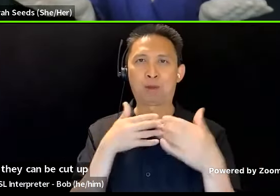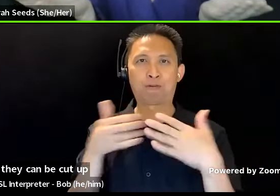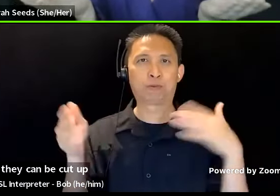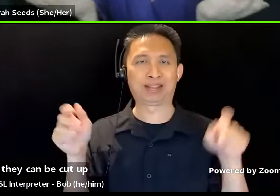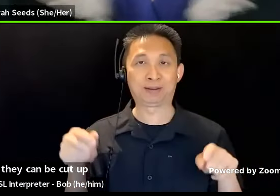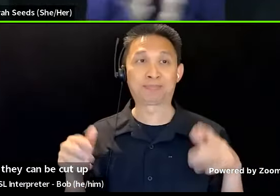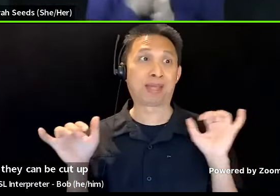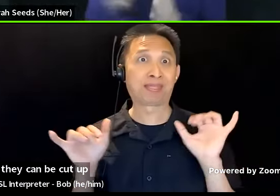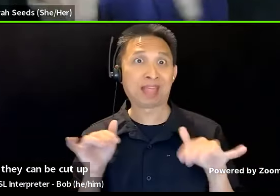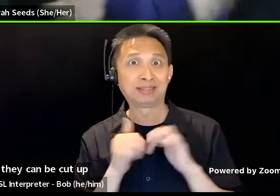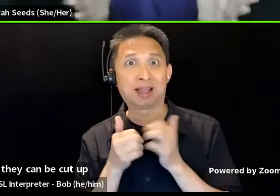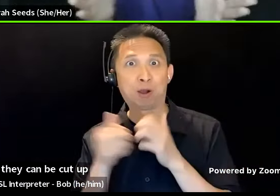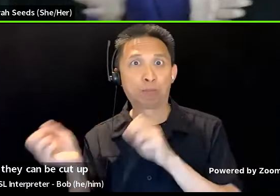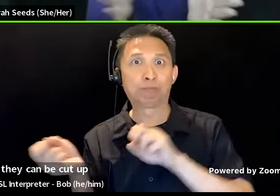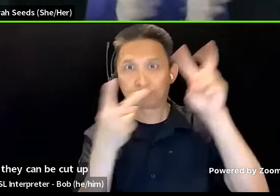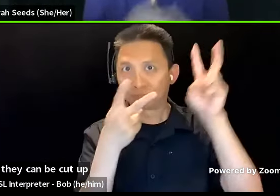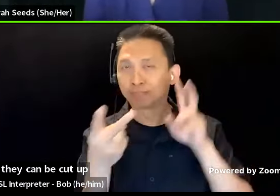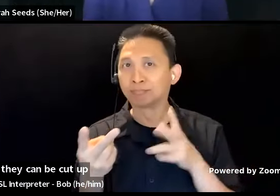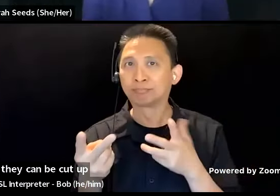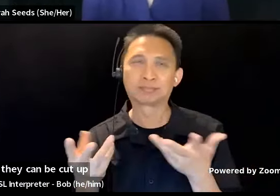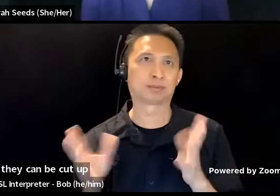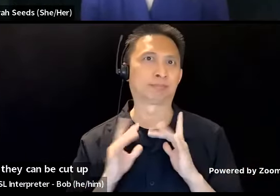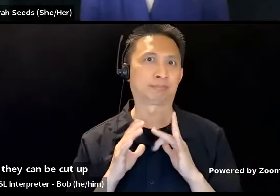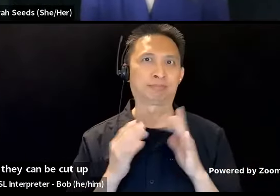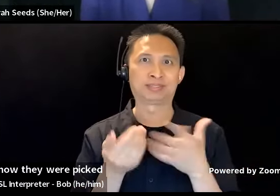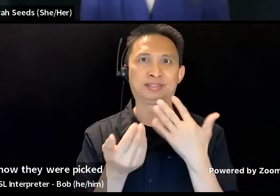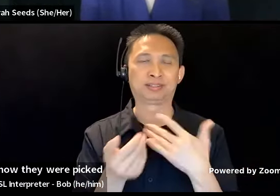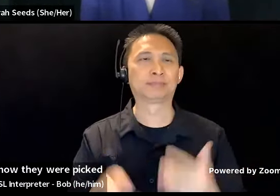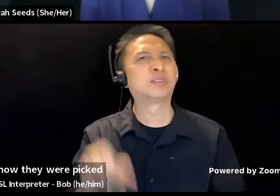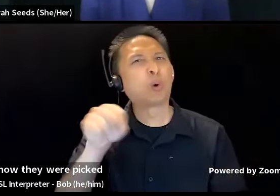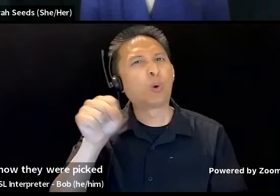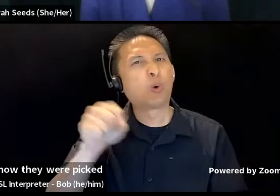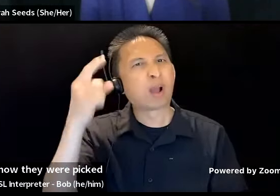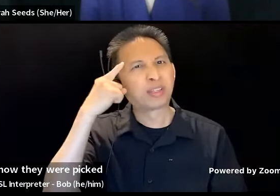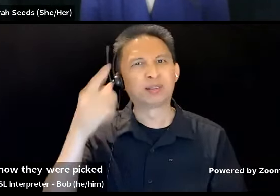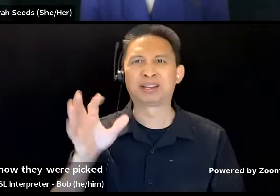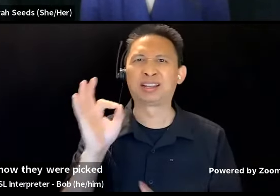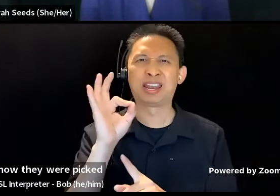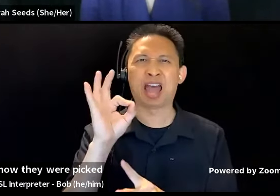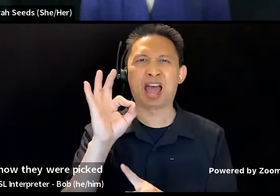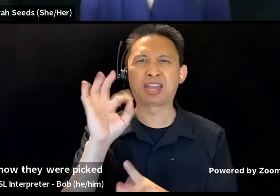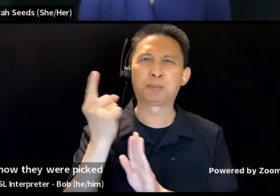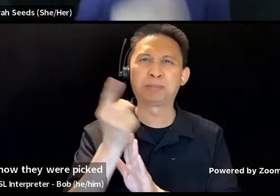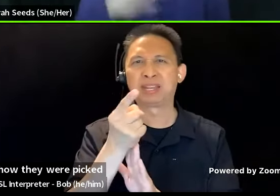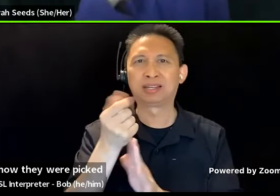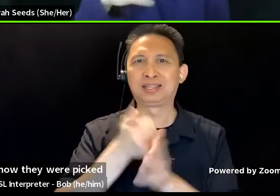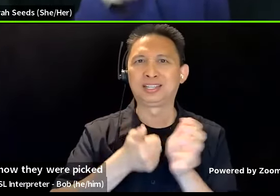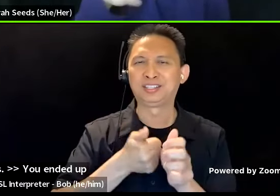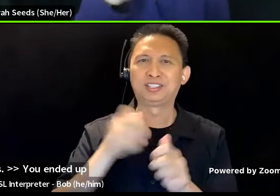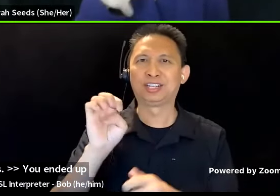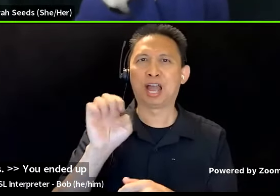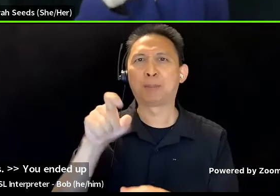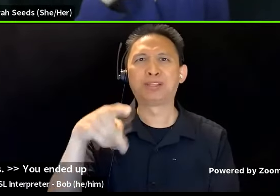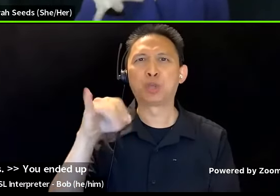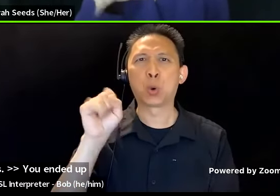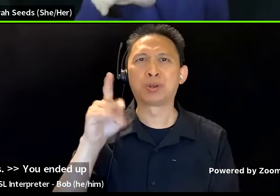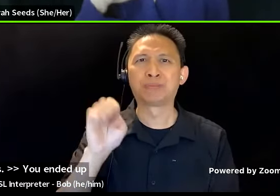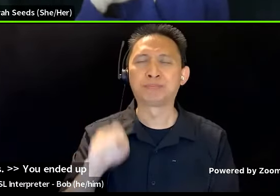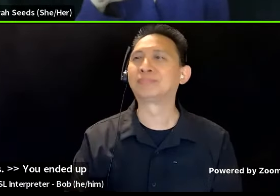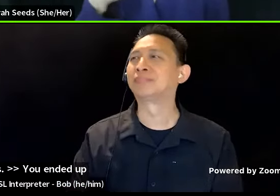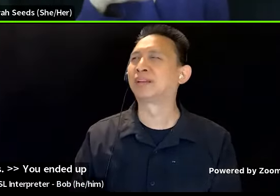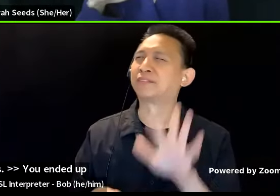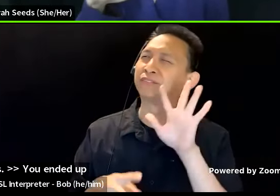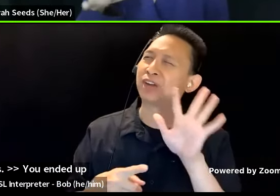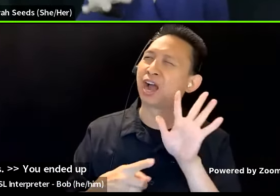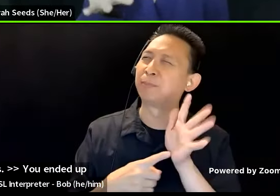picked up. So we had two versions. You ended up, I think they were what, about 9-minute episodes or so? They're about 5 to 6 each, because